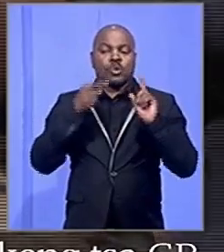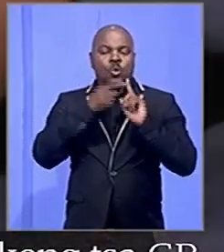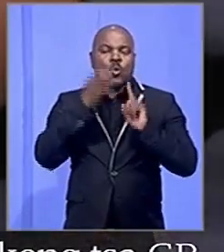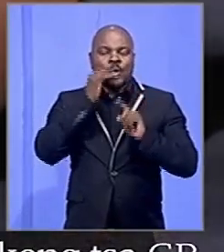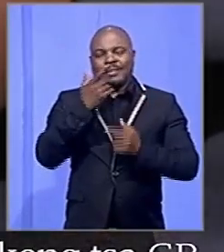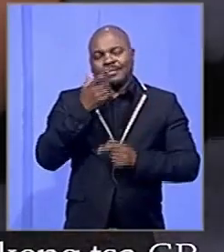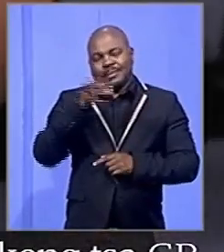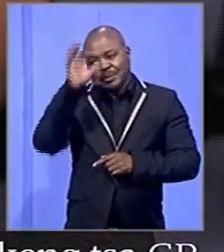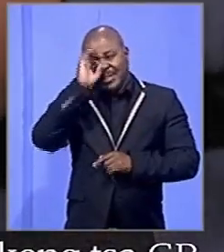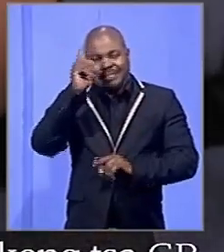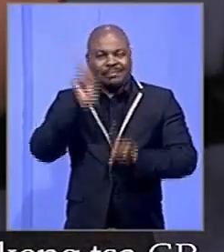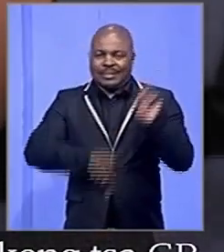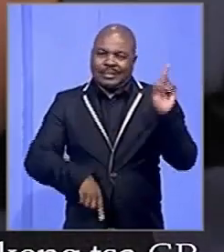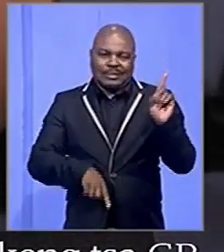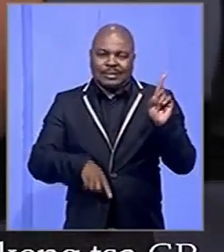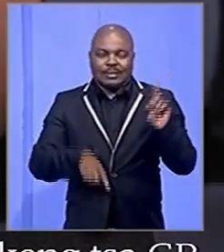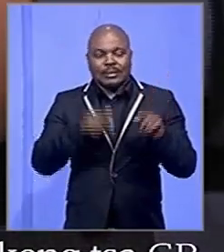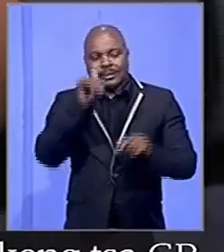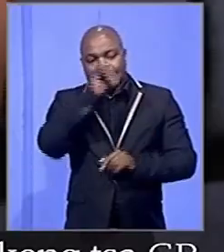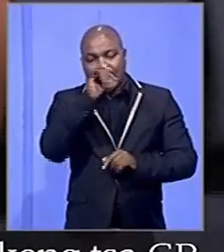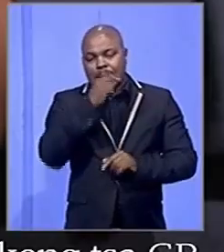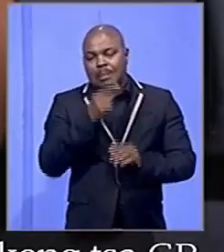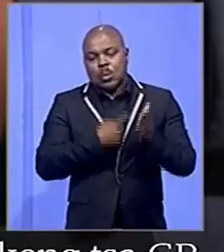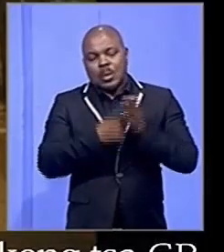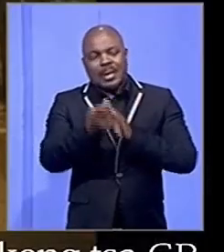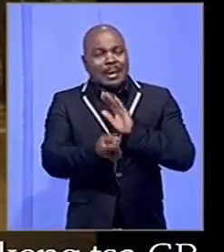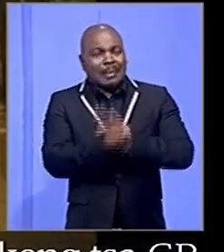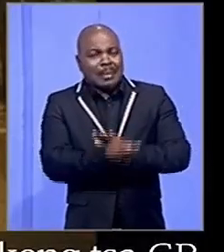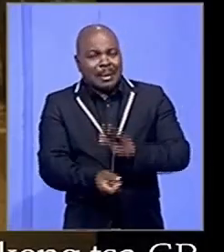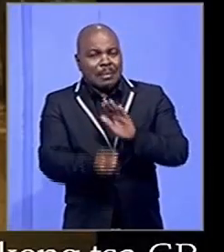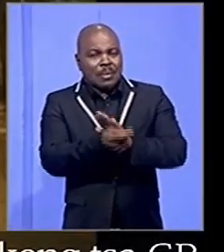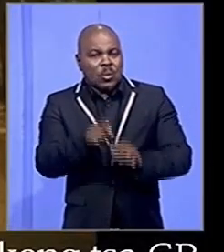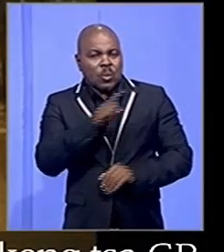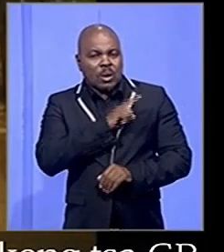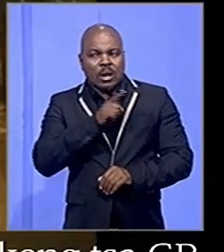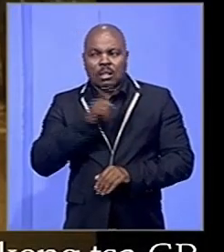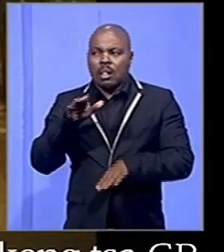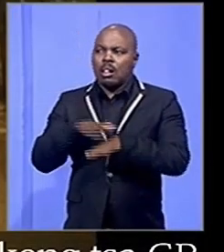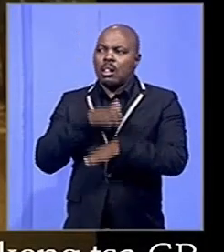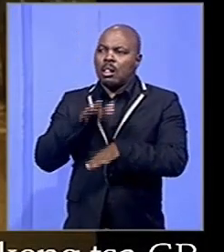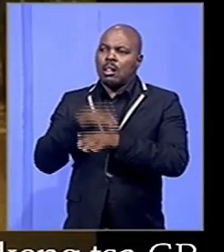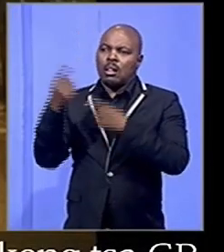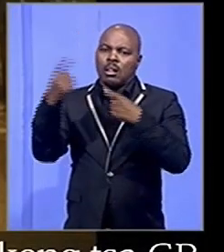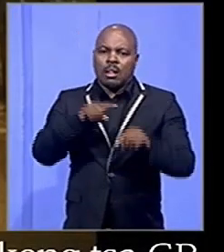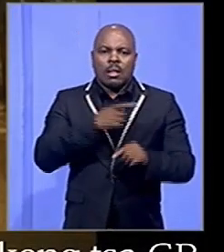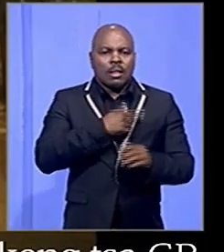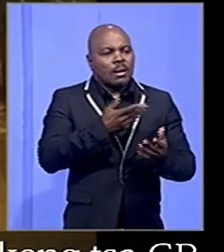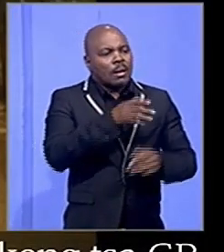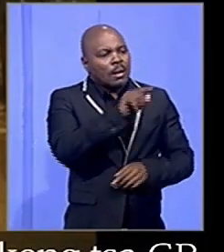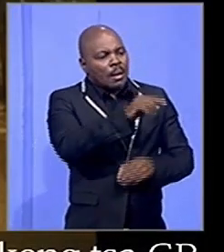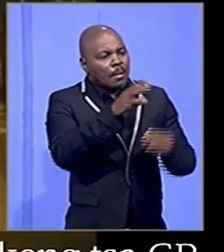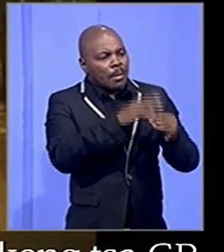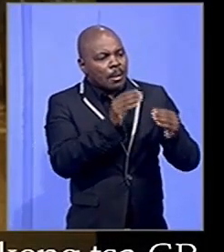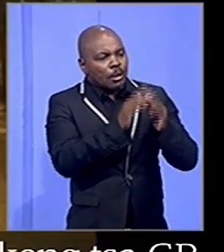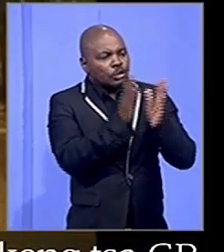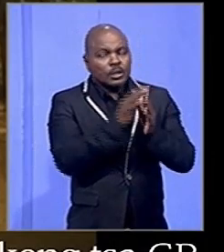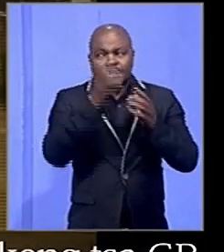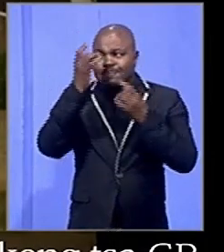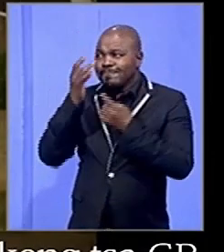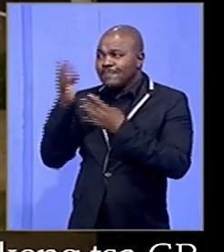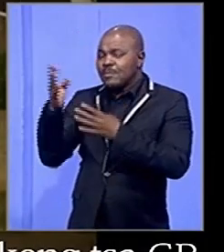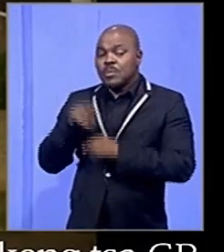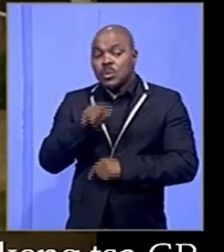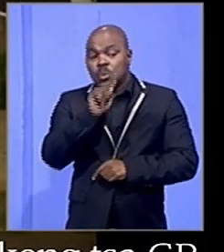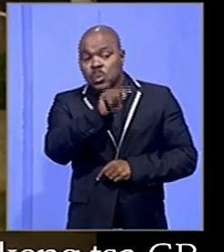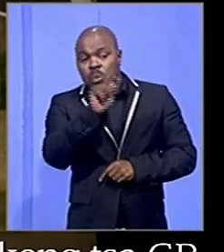teletswe ke go samagana le bosenyi jo beke eno morago ga go ngodiega fa maloko a phuthego a ne a ba tsibusa ka ga